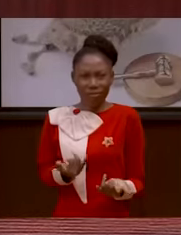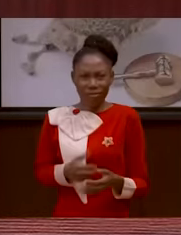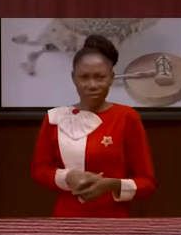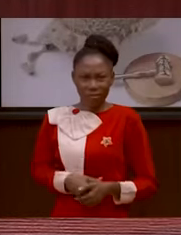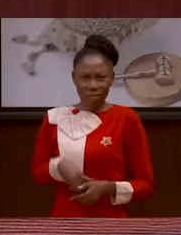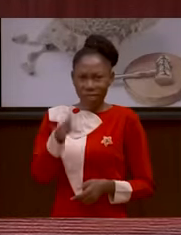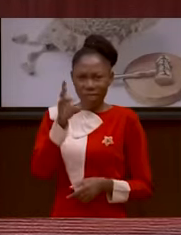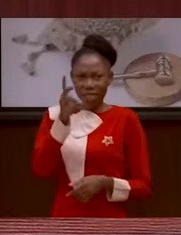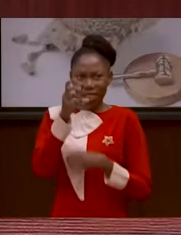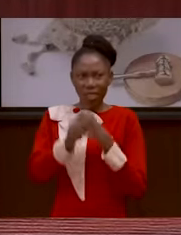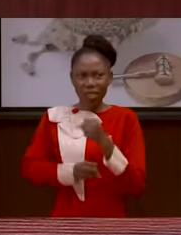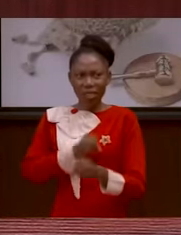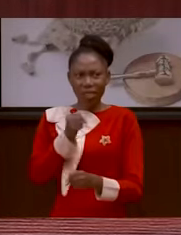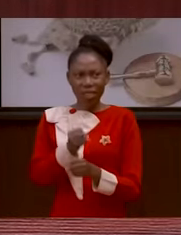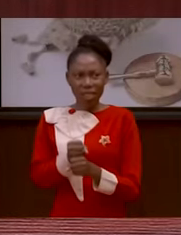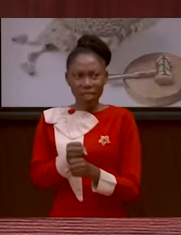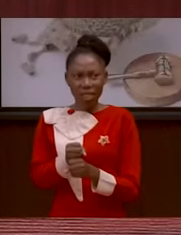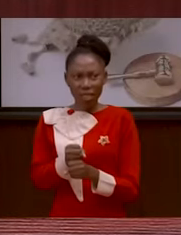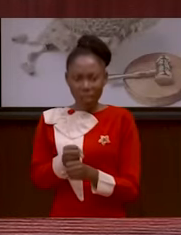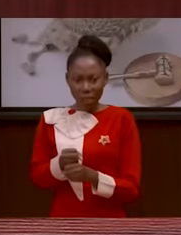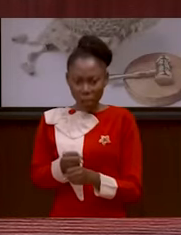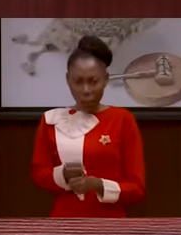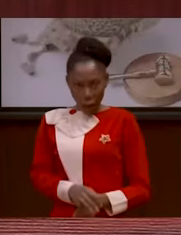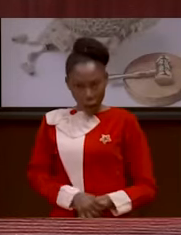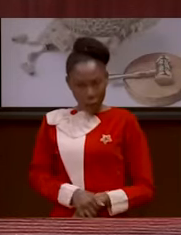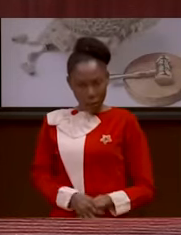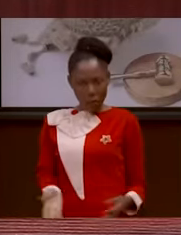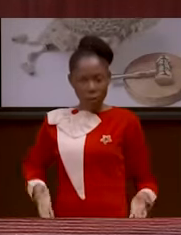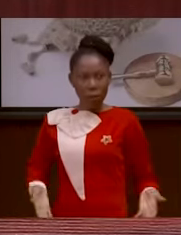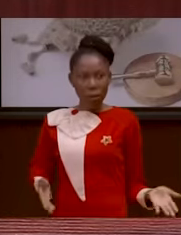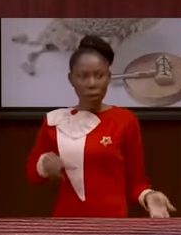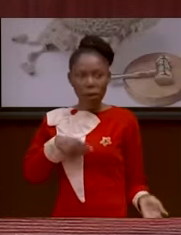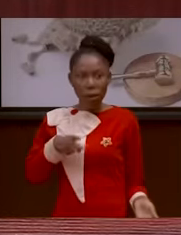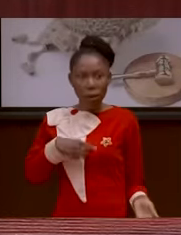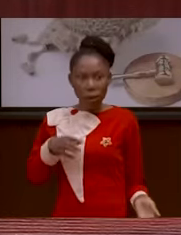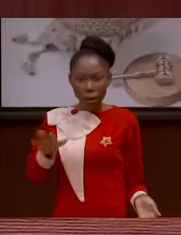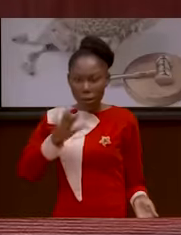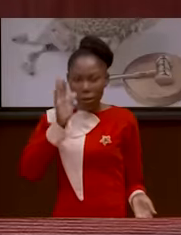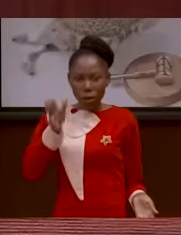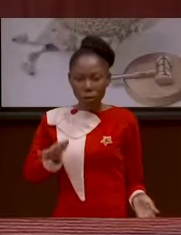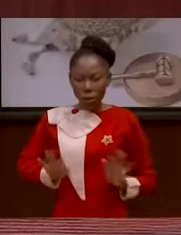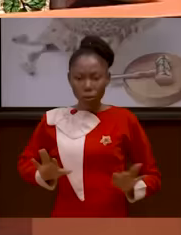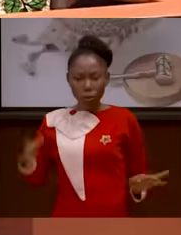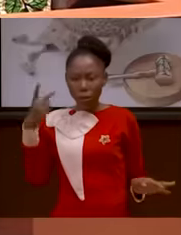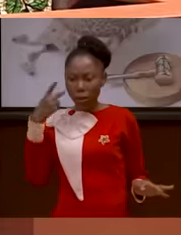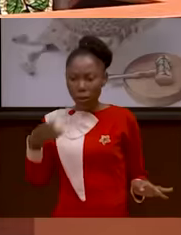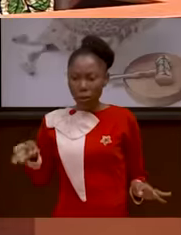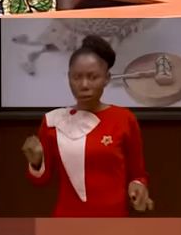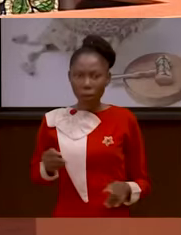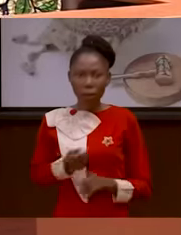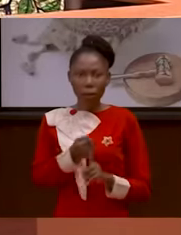4 years, and you did not even, in this Lagos, you didn't give the children access to themselves.